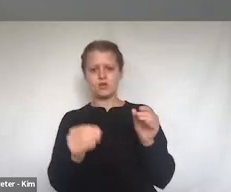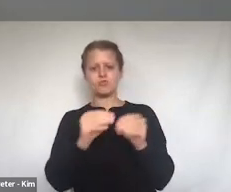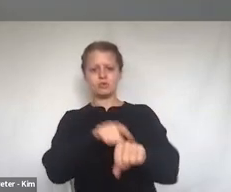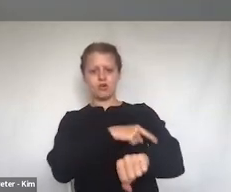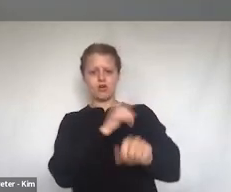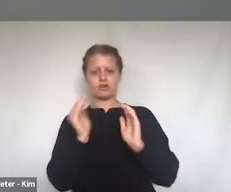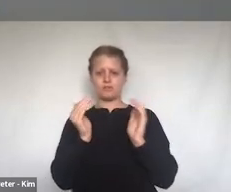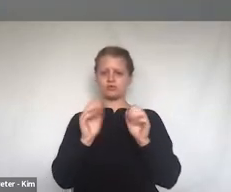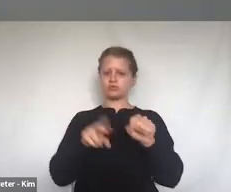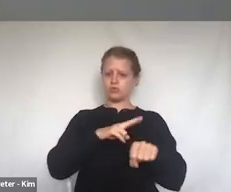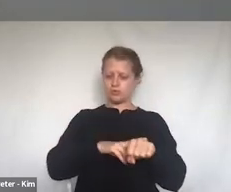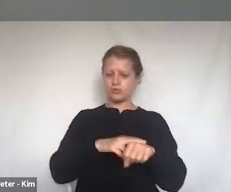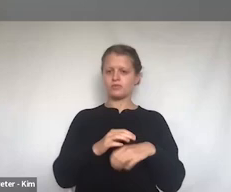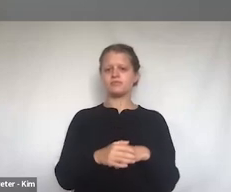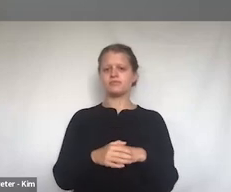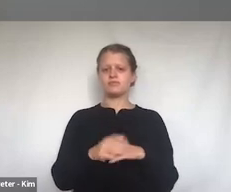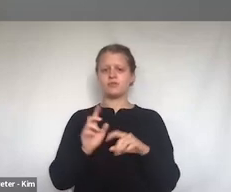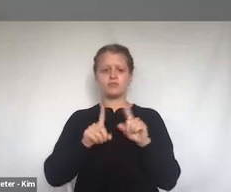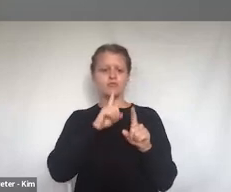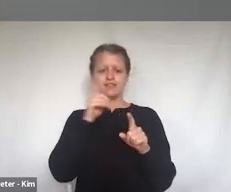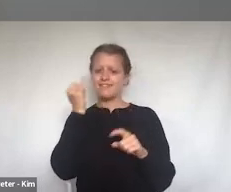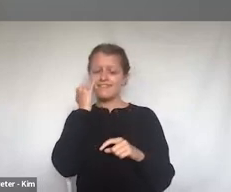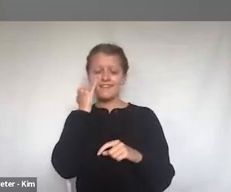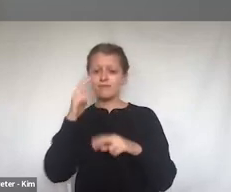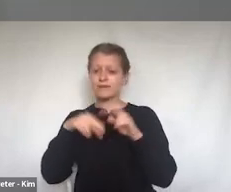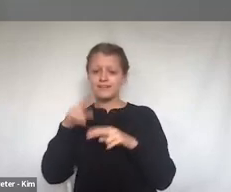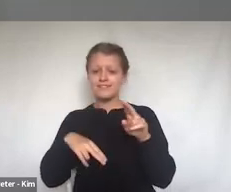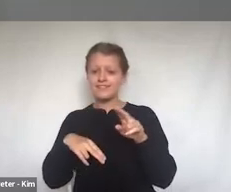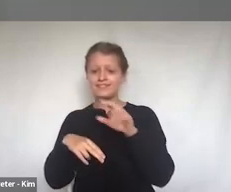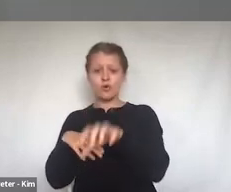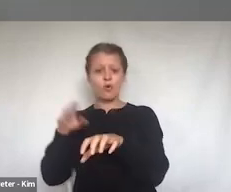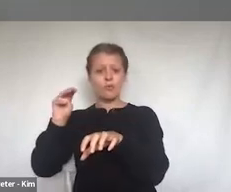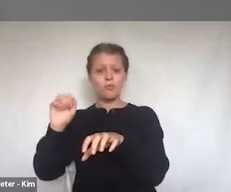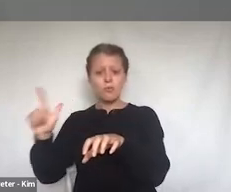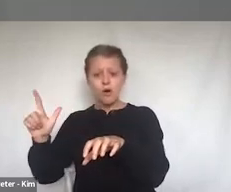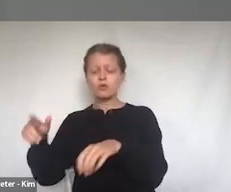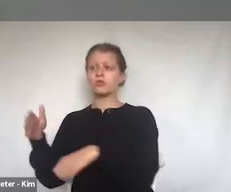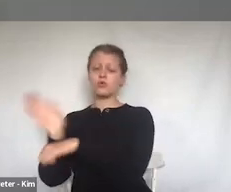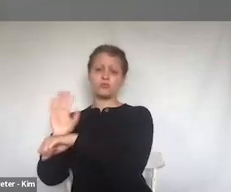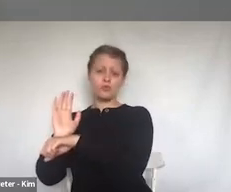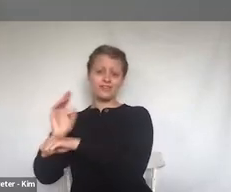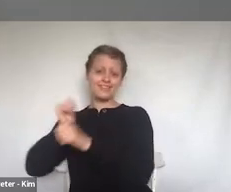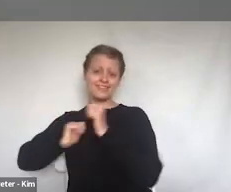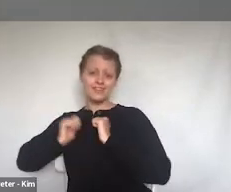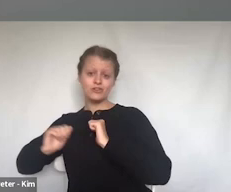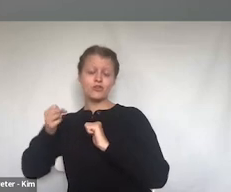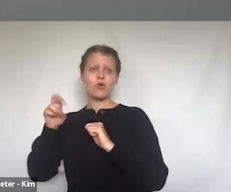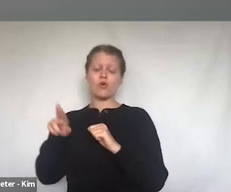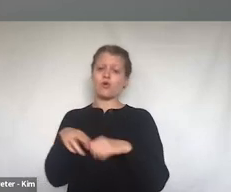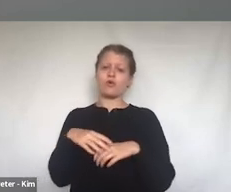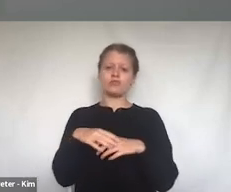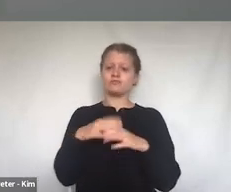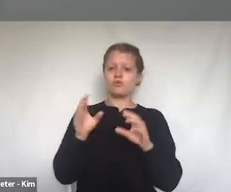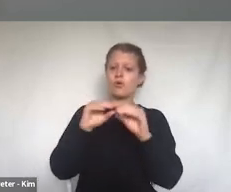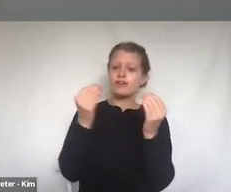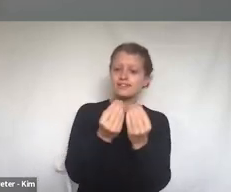air-conditioned space that you can go to that's near you, so shopping malls, movie theaters, you know, neighborhood organizations, if